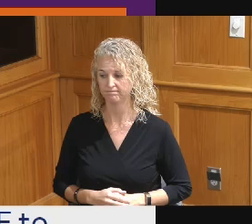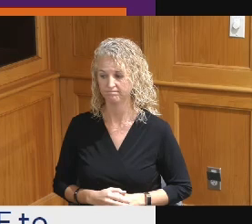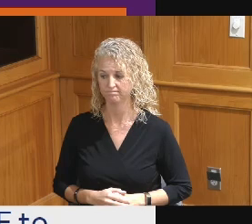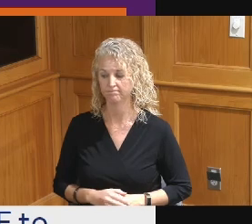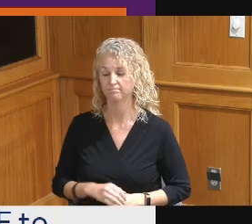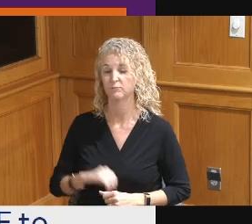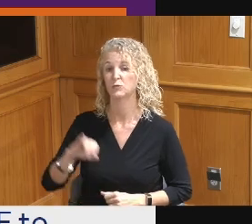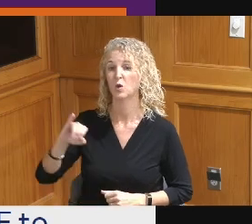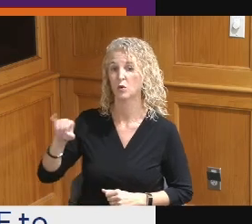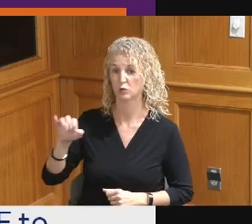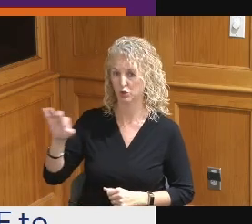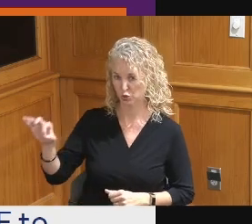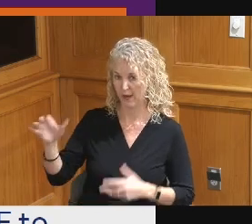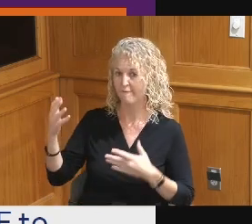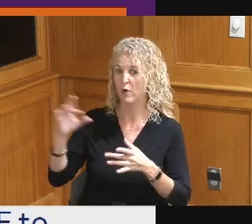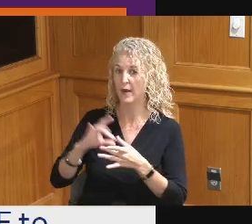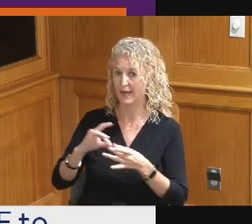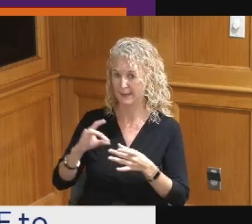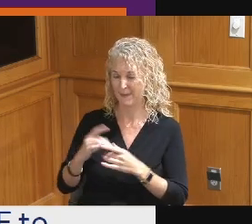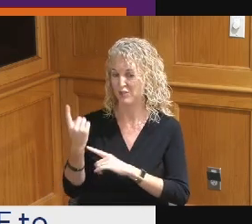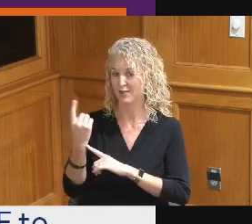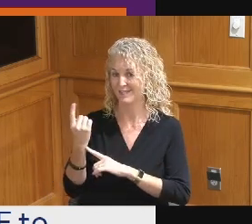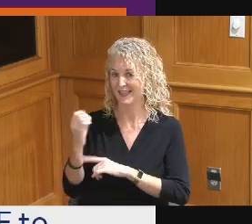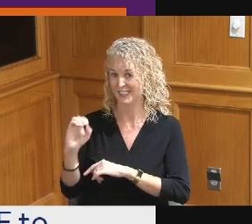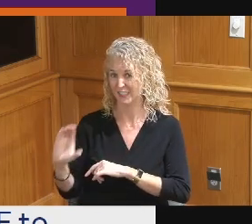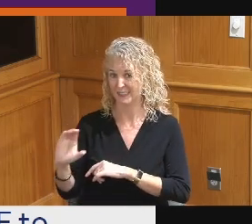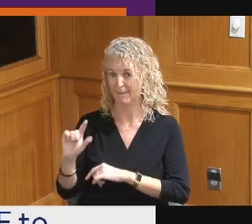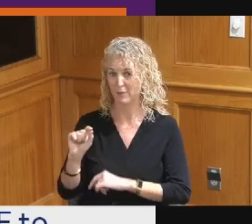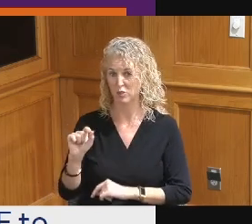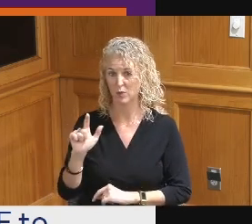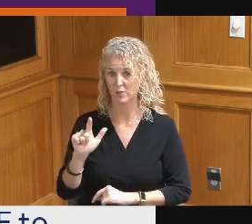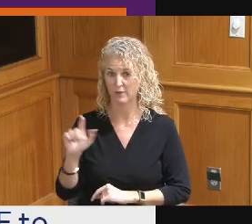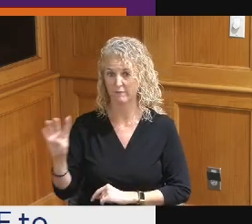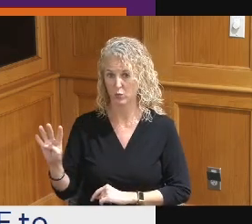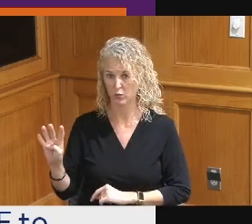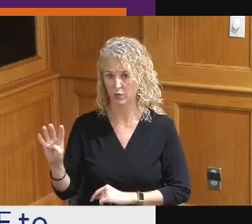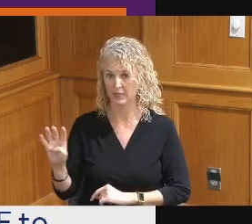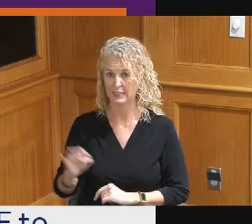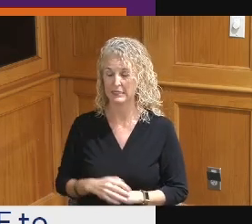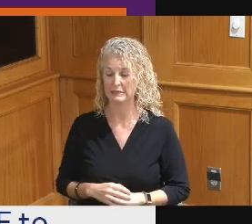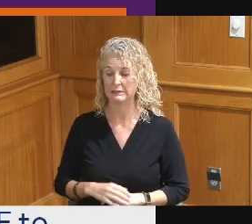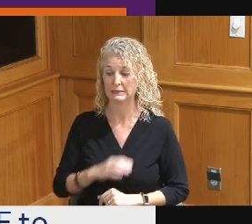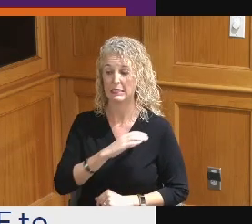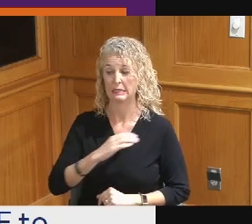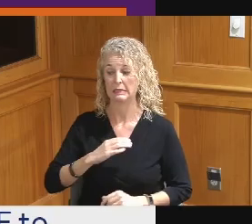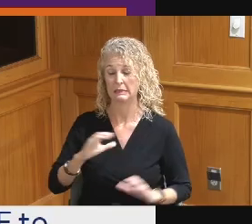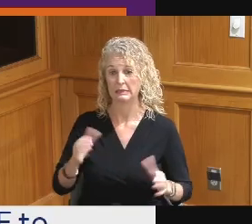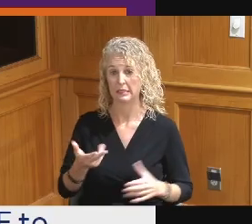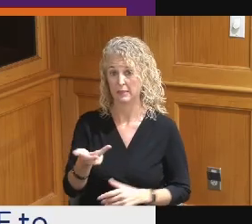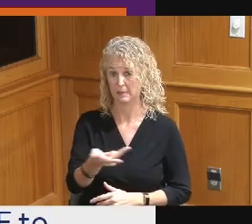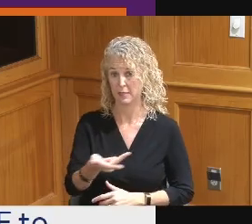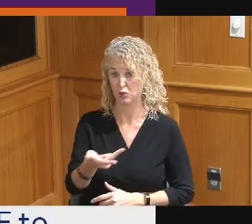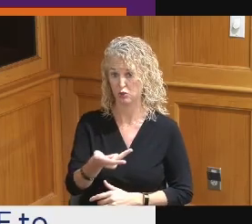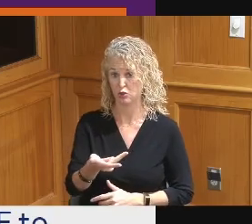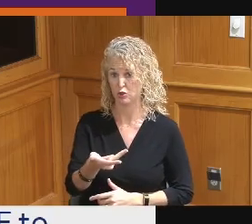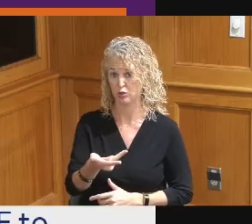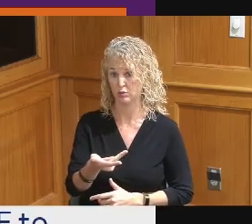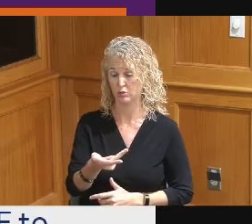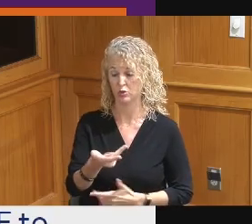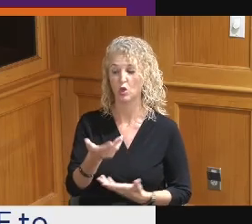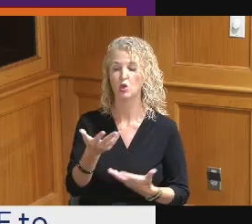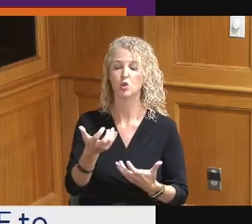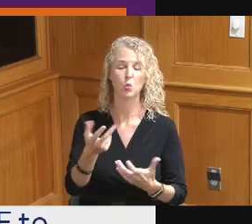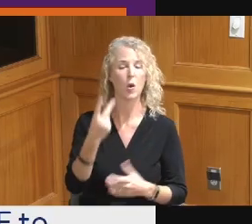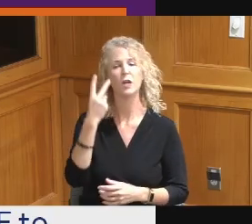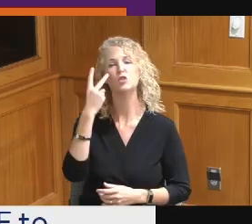As Jeff mentioned, this came about in December. At the time, in December, the commissioners, as Jeff mentioned, you all wanted